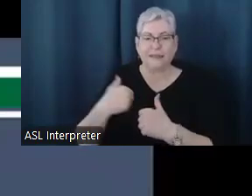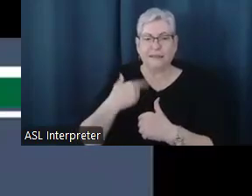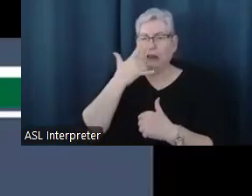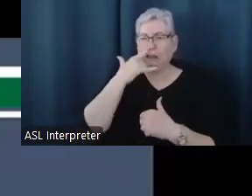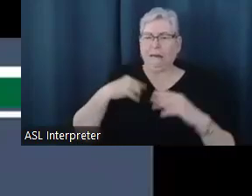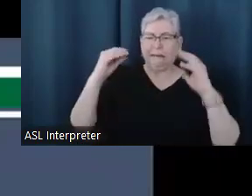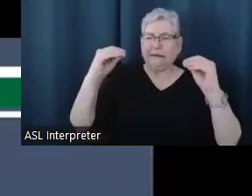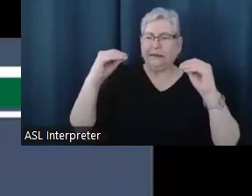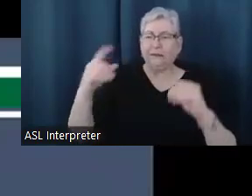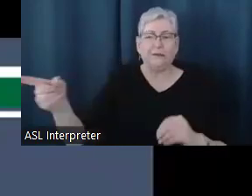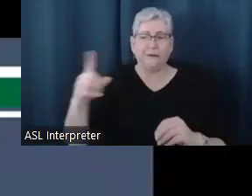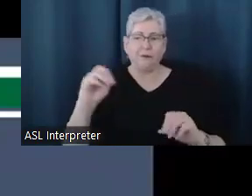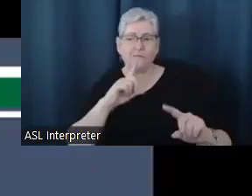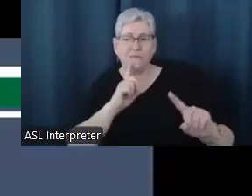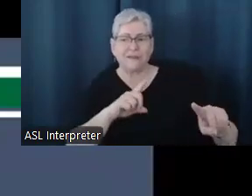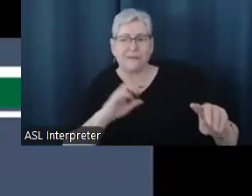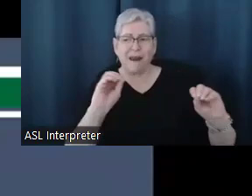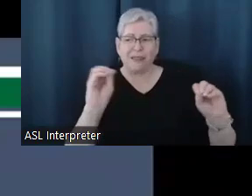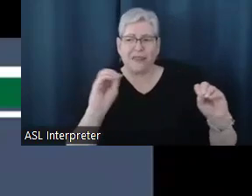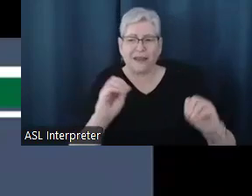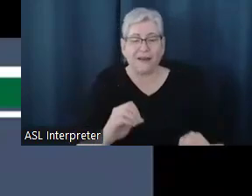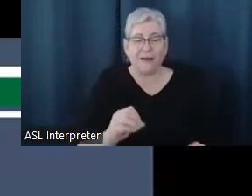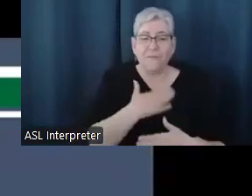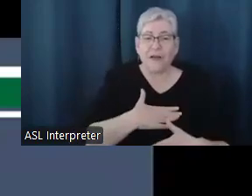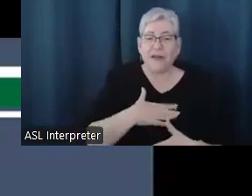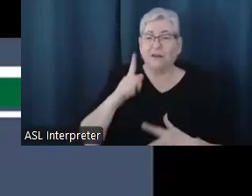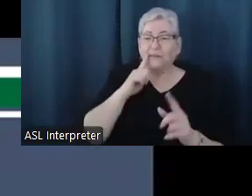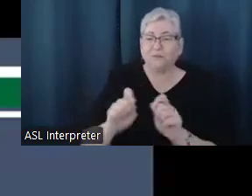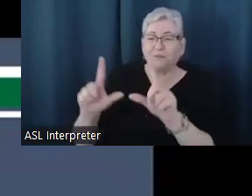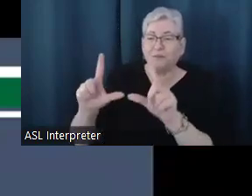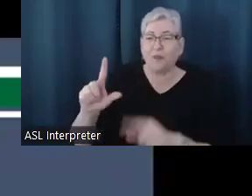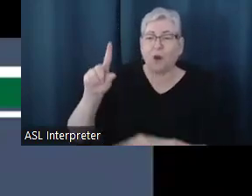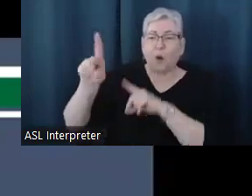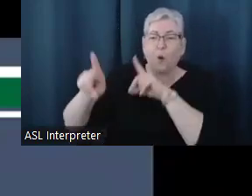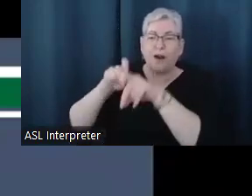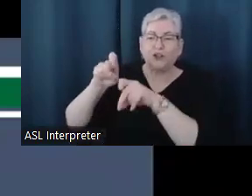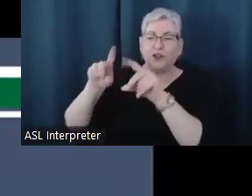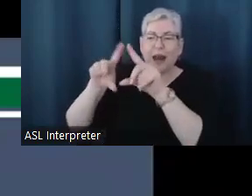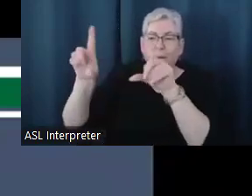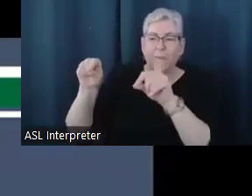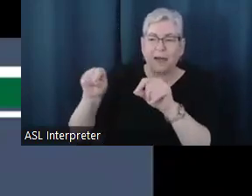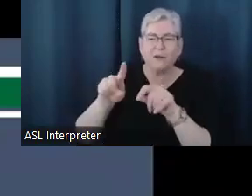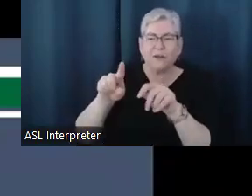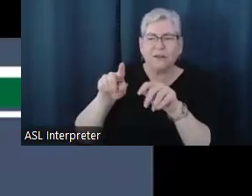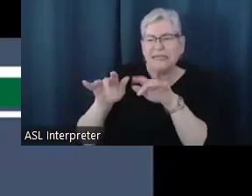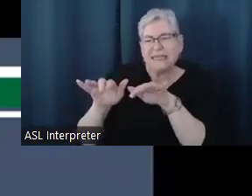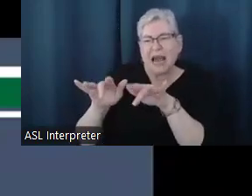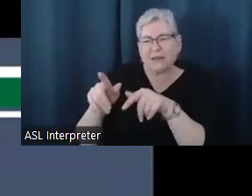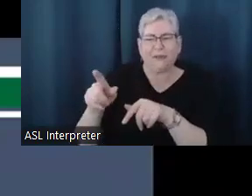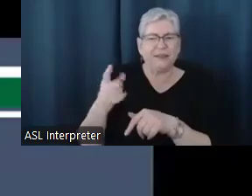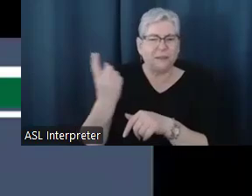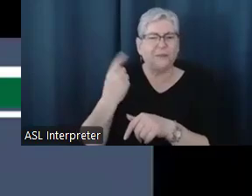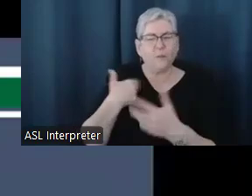quite yet. So please, if you pull up your question box and you type some things in, we would love to start engaging with you